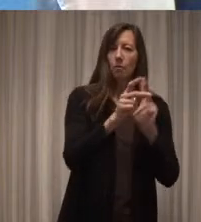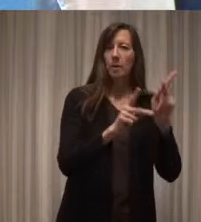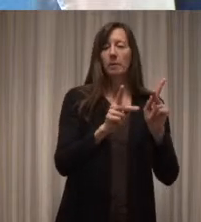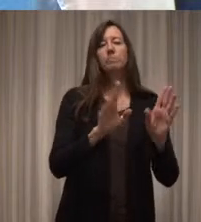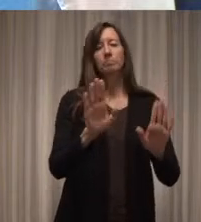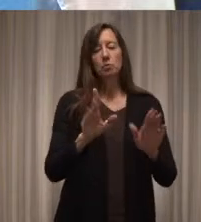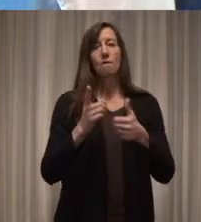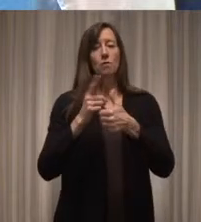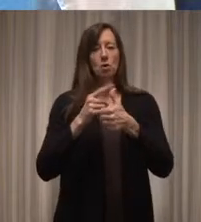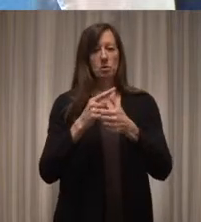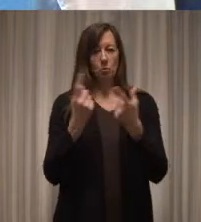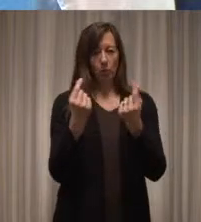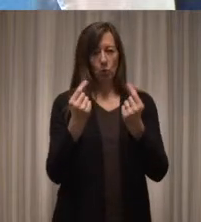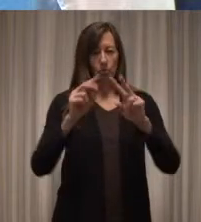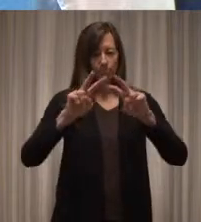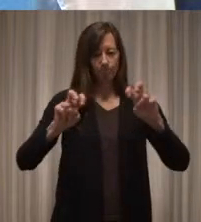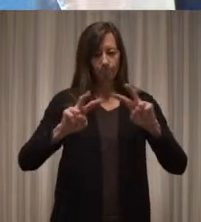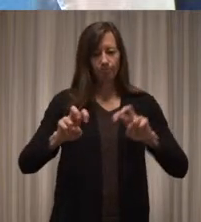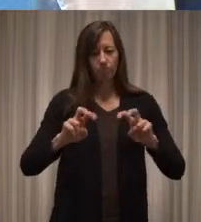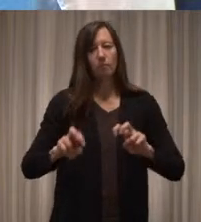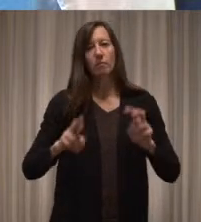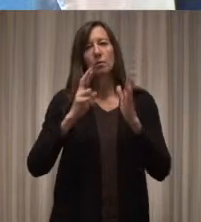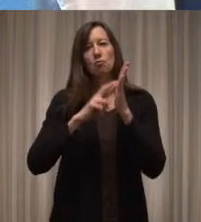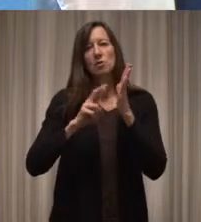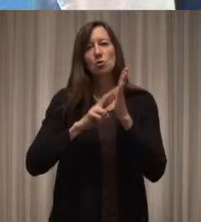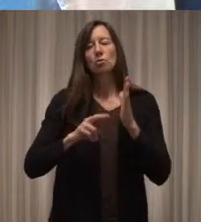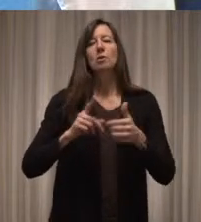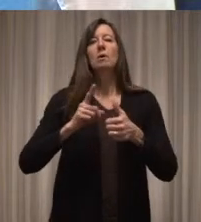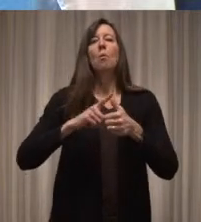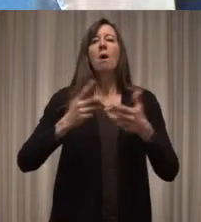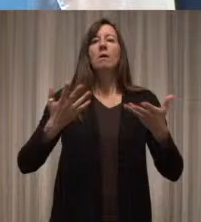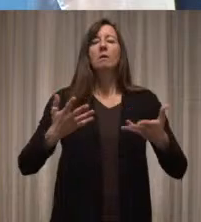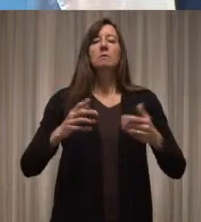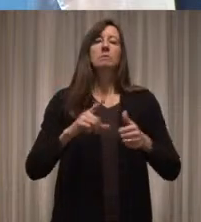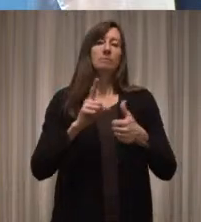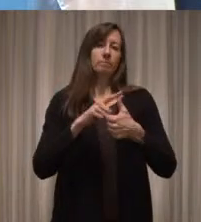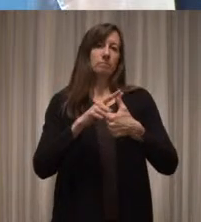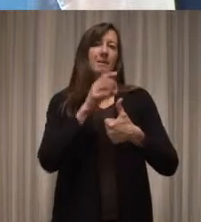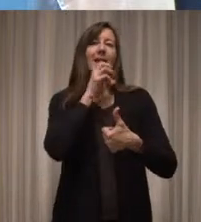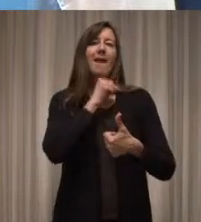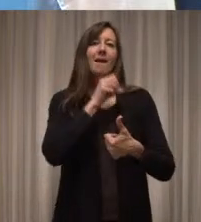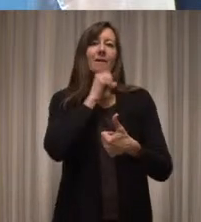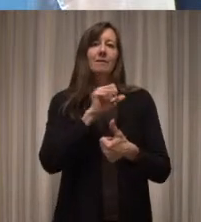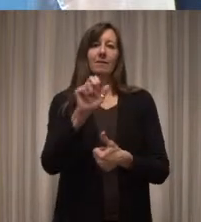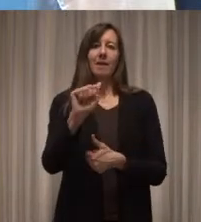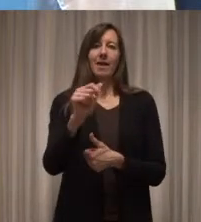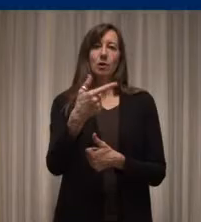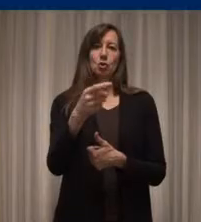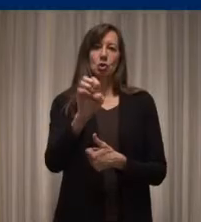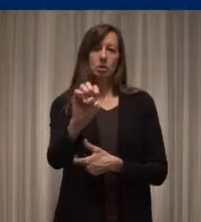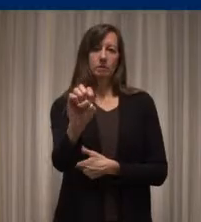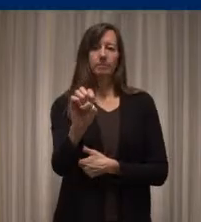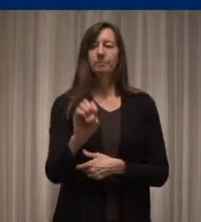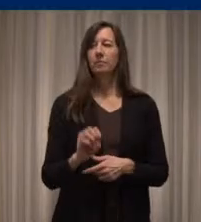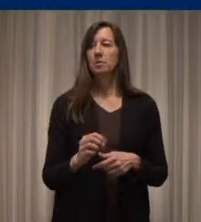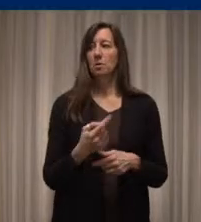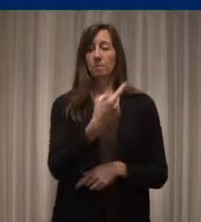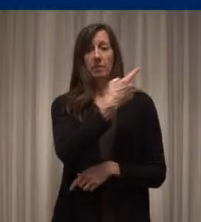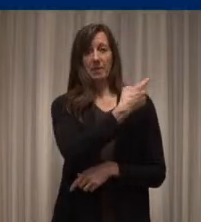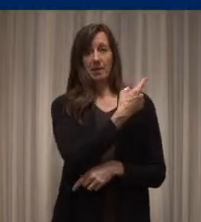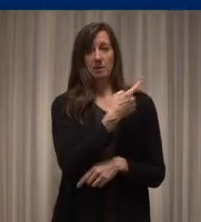is age, and we know from all the data and research, and I'm going to put up a graph here, these are the New York